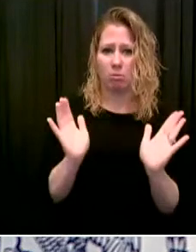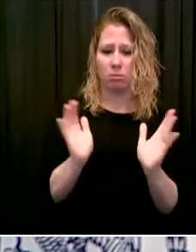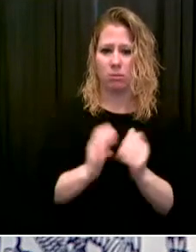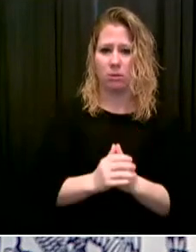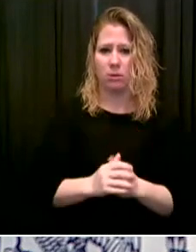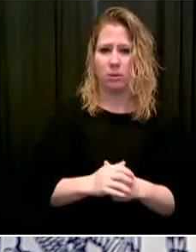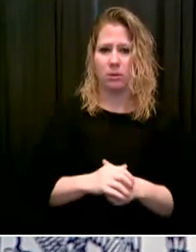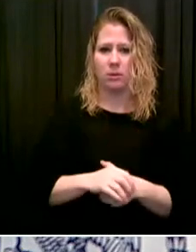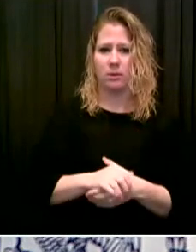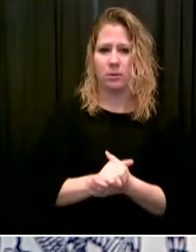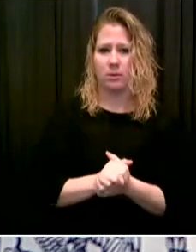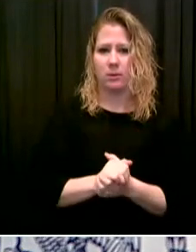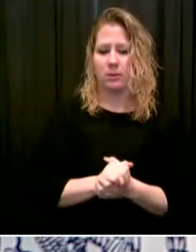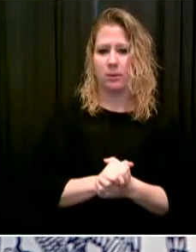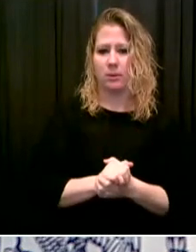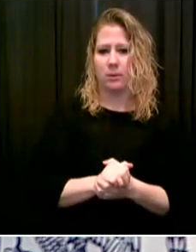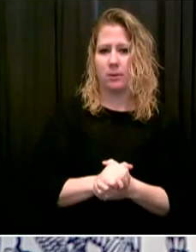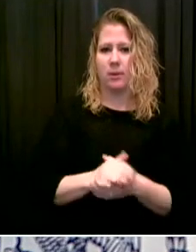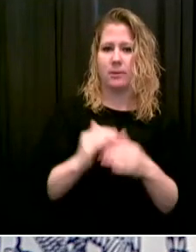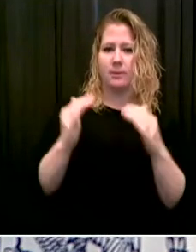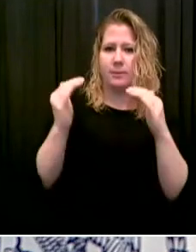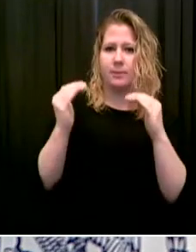Next is Ravane from Hamodia.